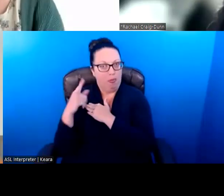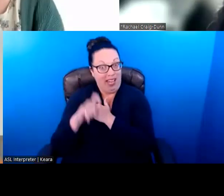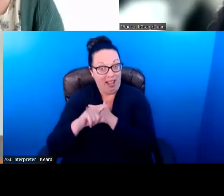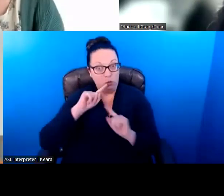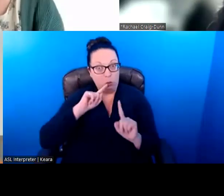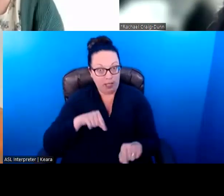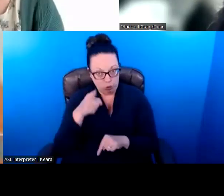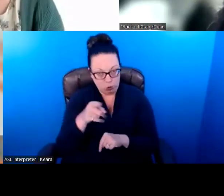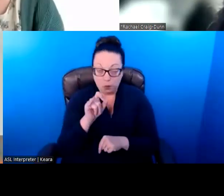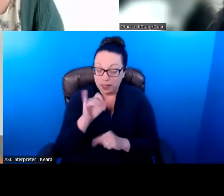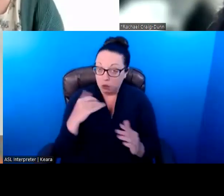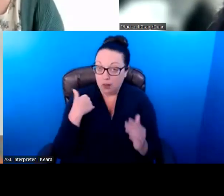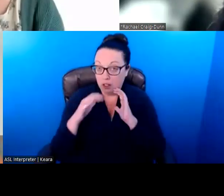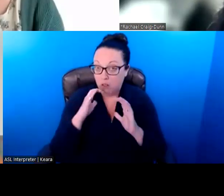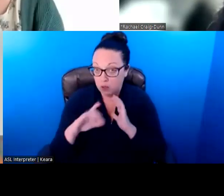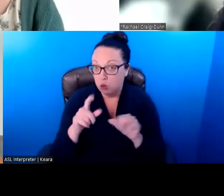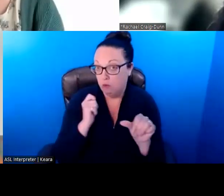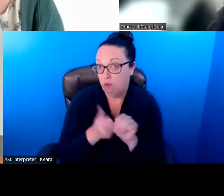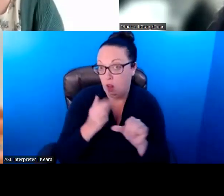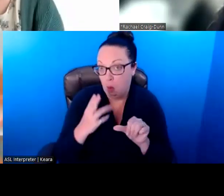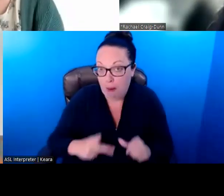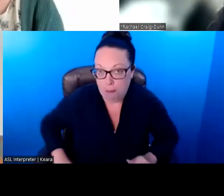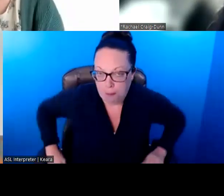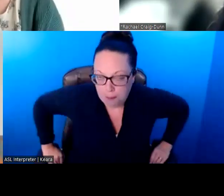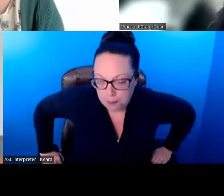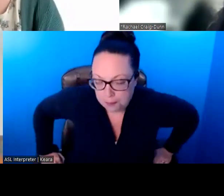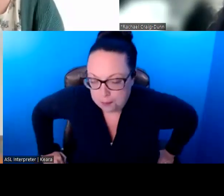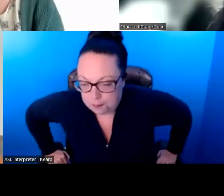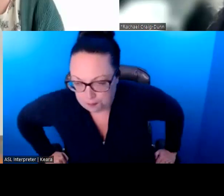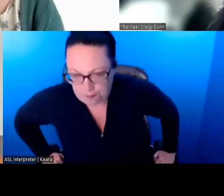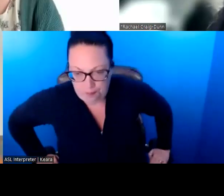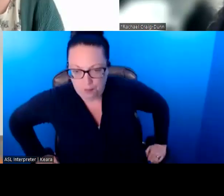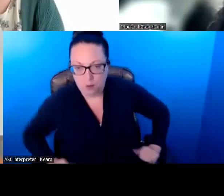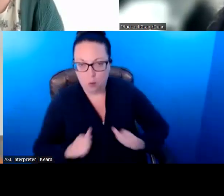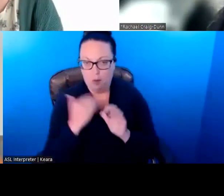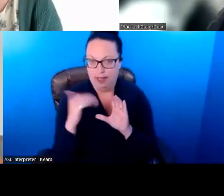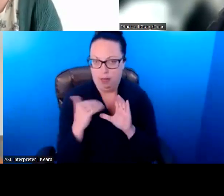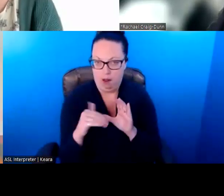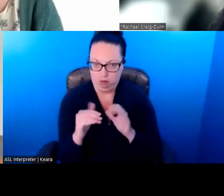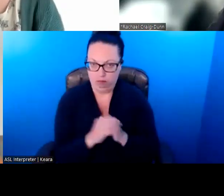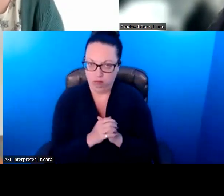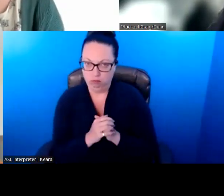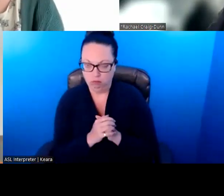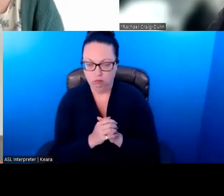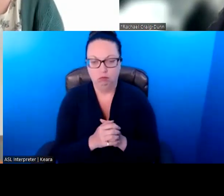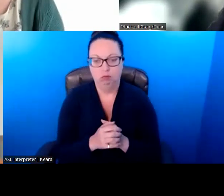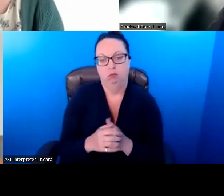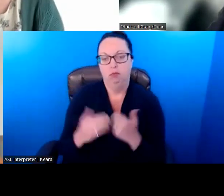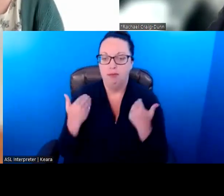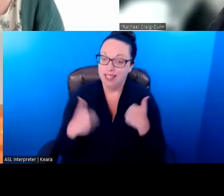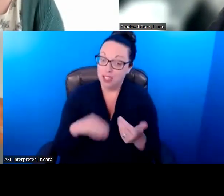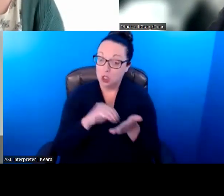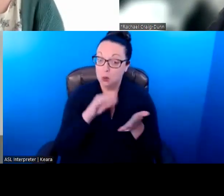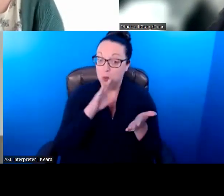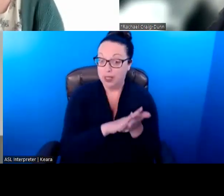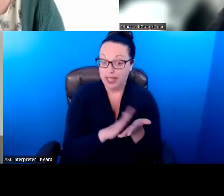having a conversation, you should follow up with an email. This is to memorialize our conversation